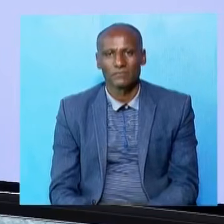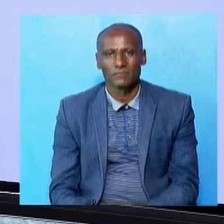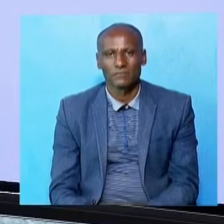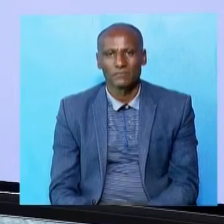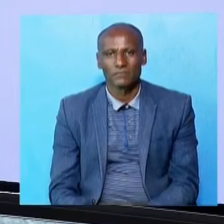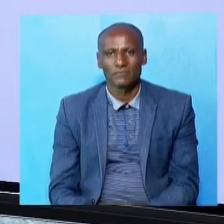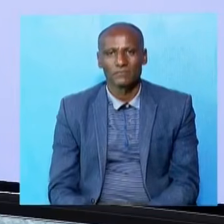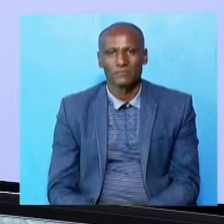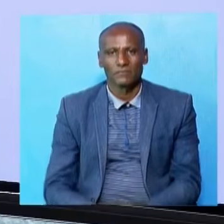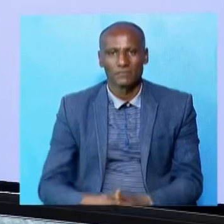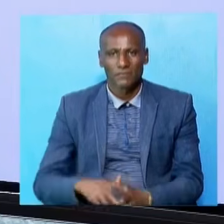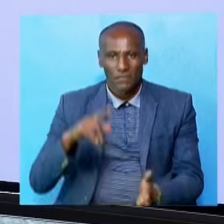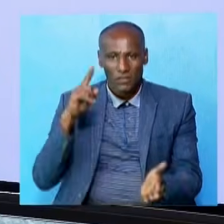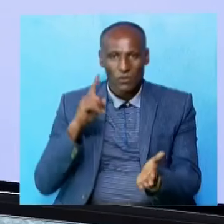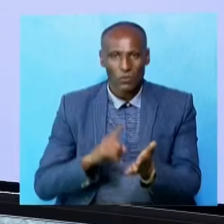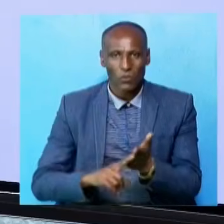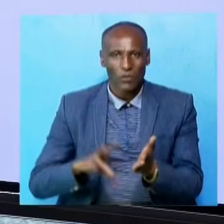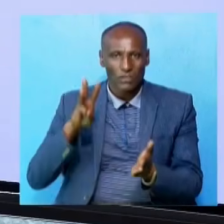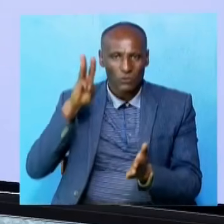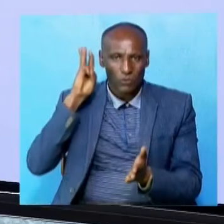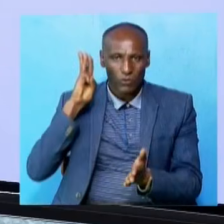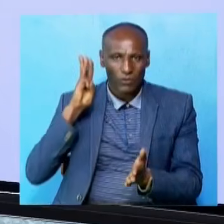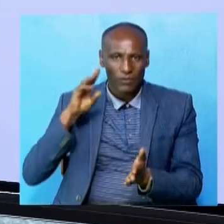What was the form of simple past?